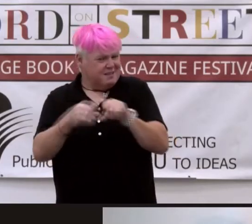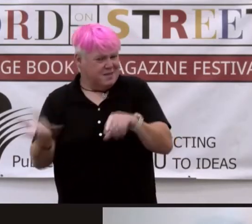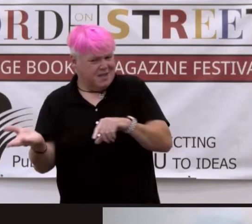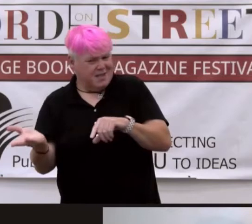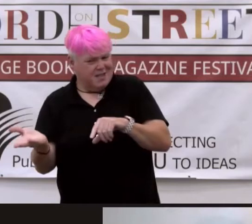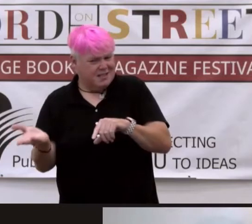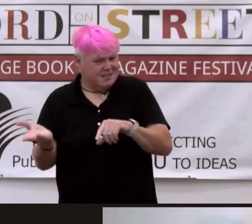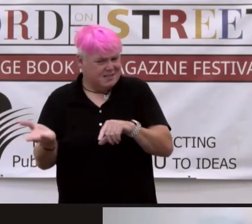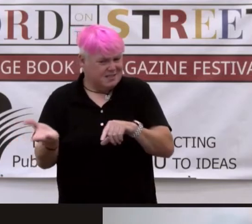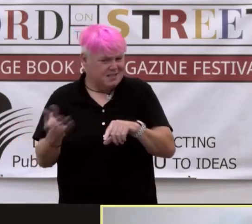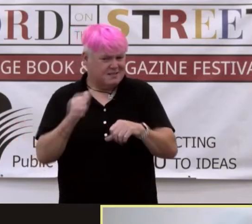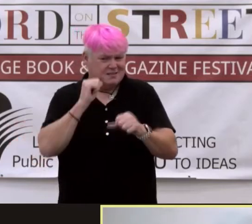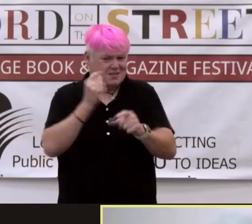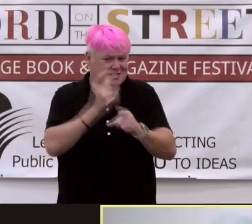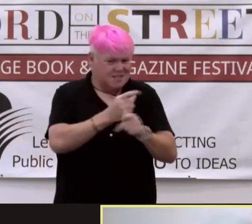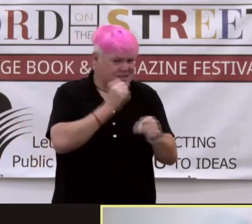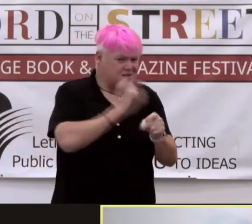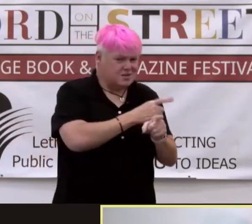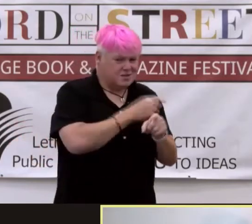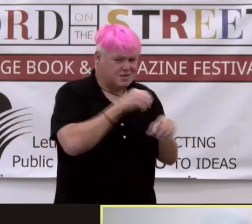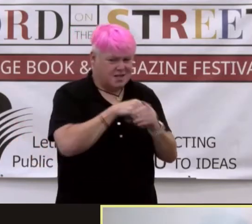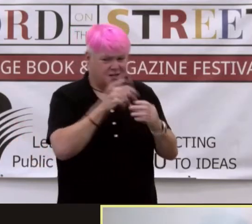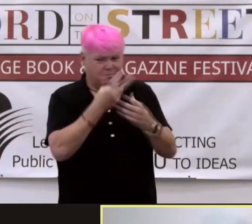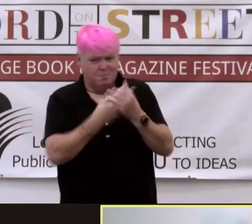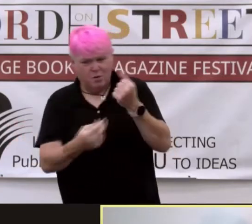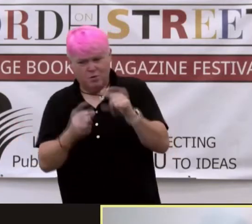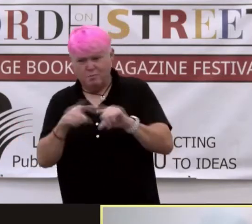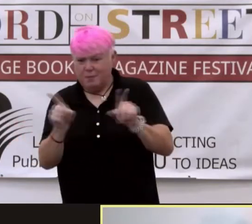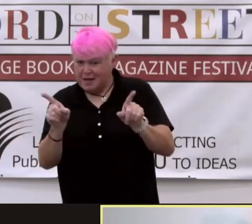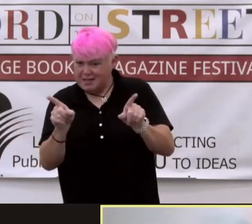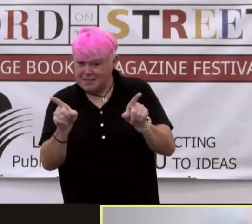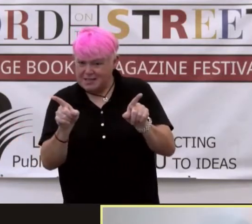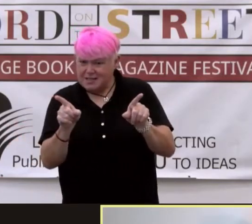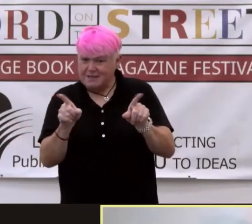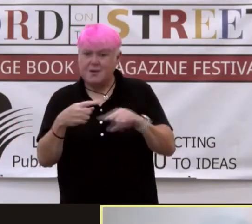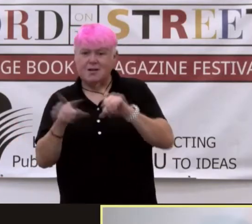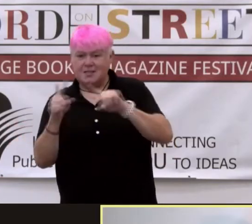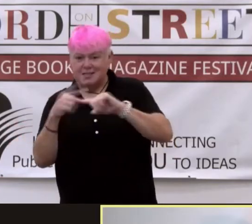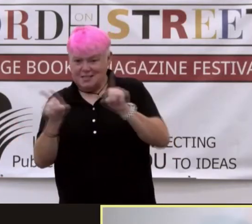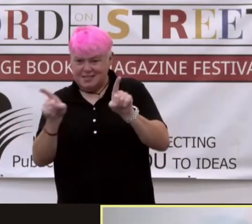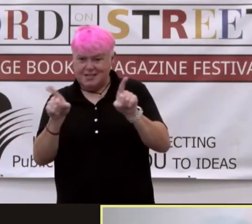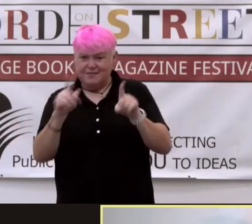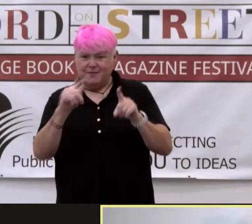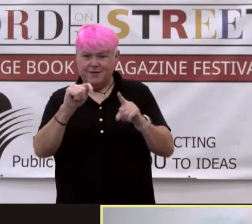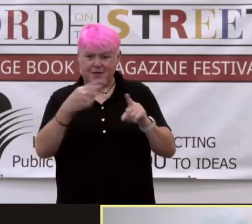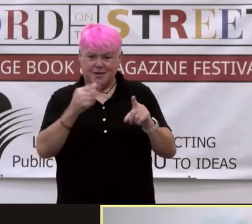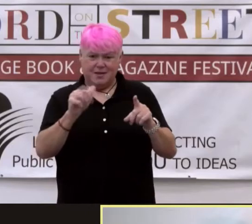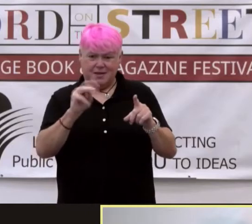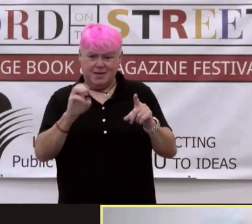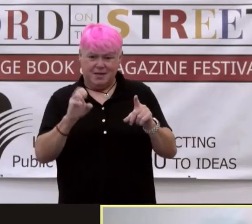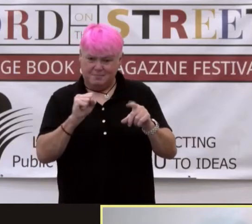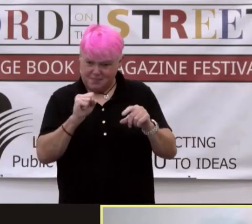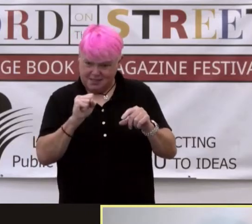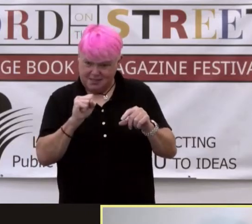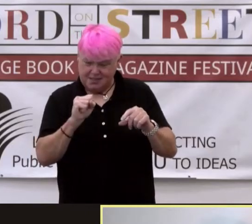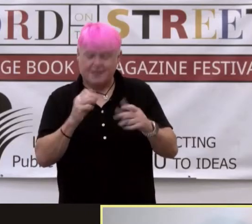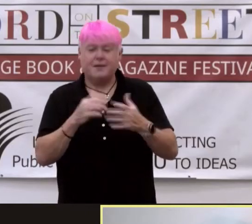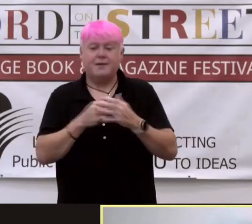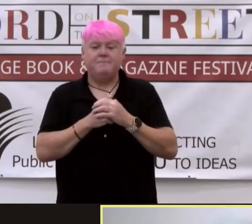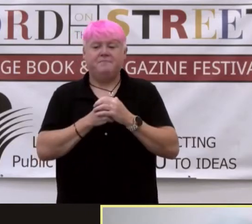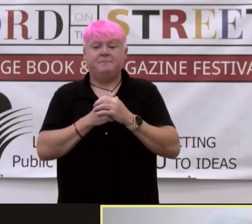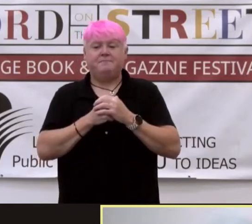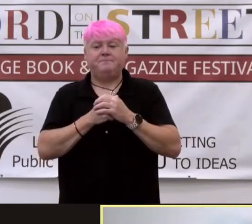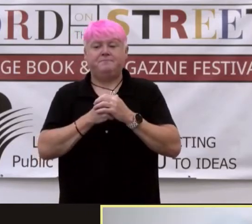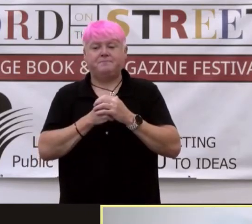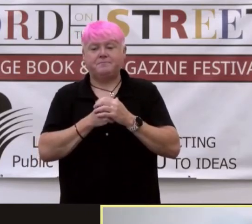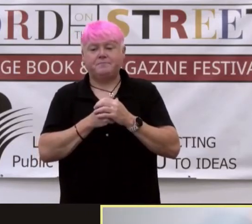of sisterhood in both, Right. The importance of that, but also very different themes and approaches. It was kind of. And